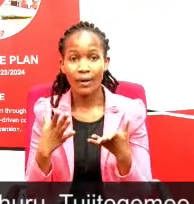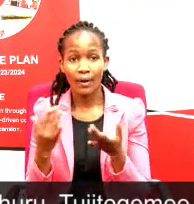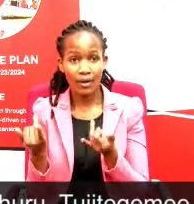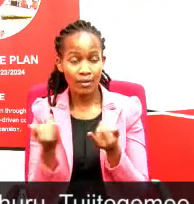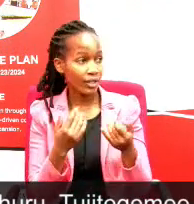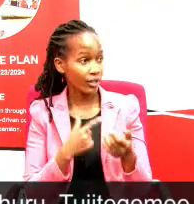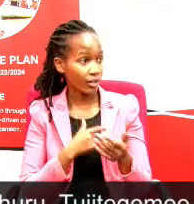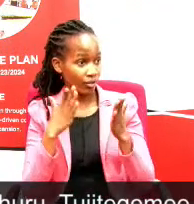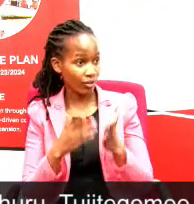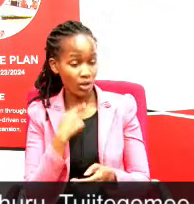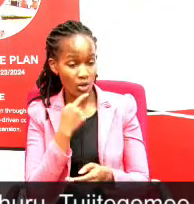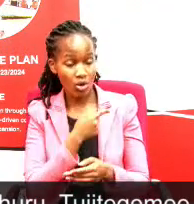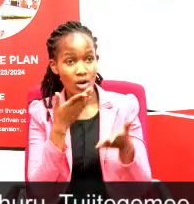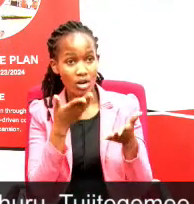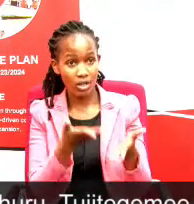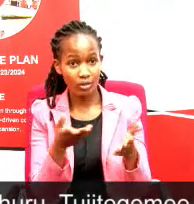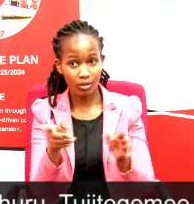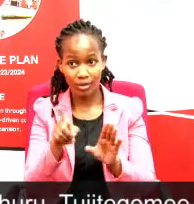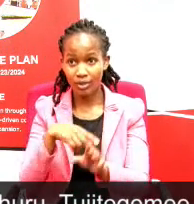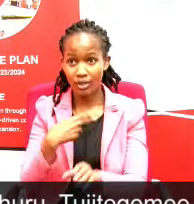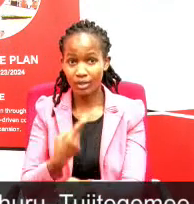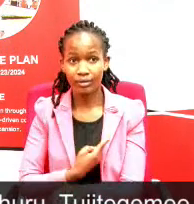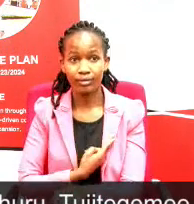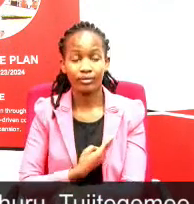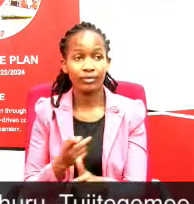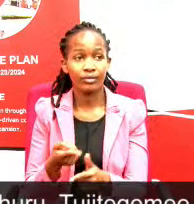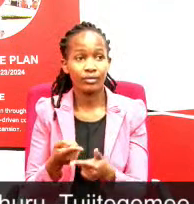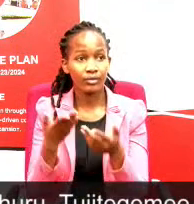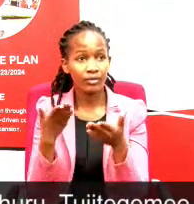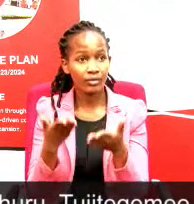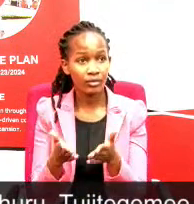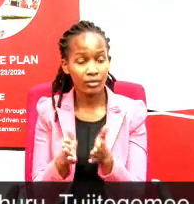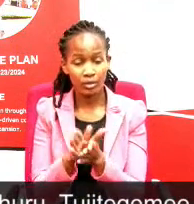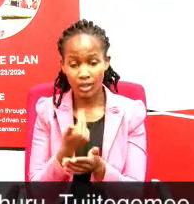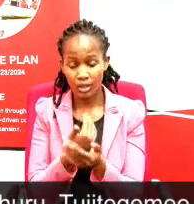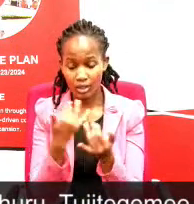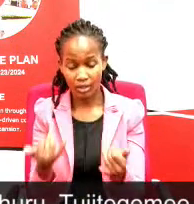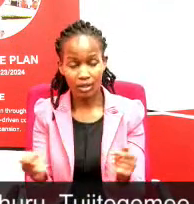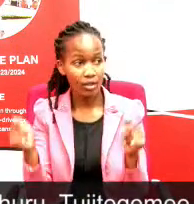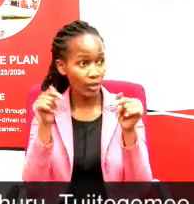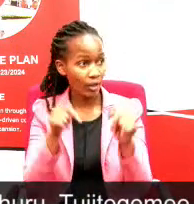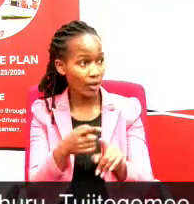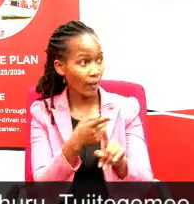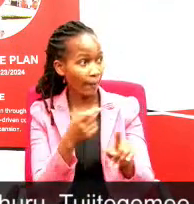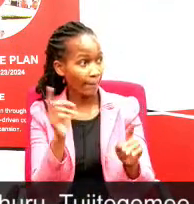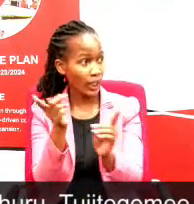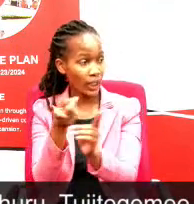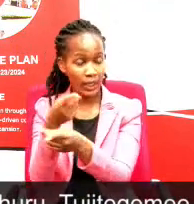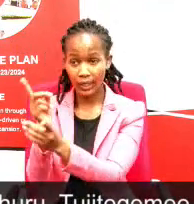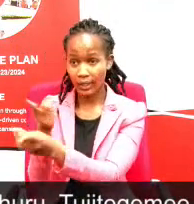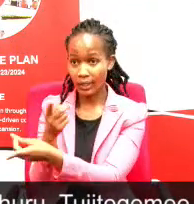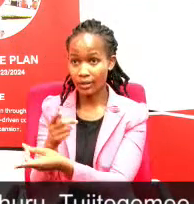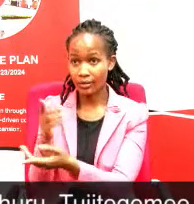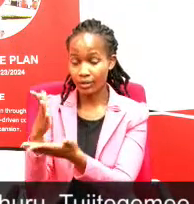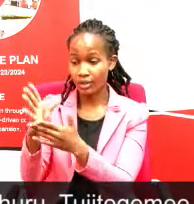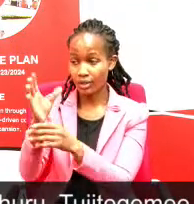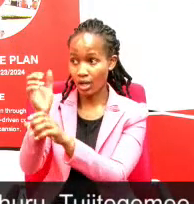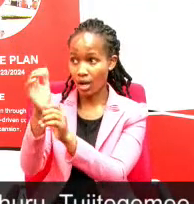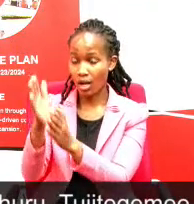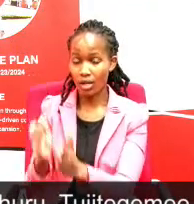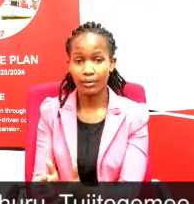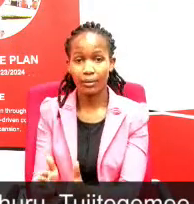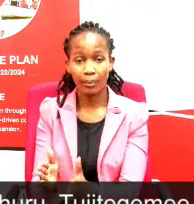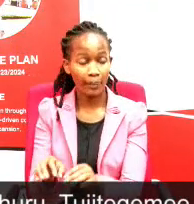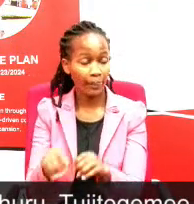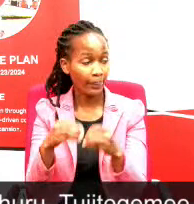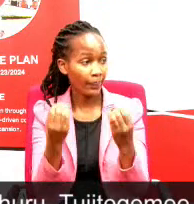invited guests and dignitaries who have joined us and are here present with us today from various stakeholders or